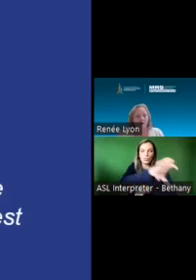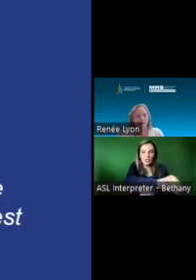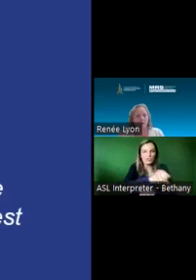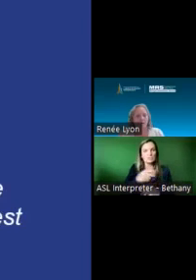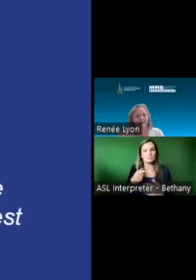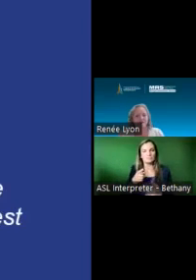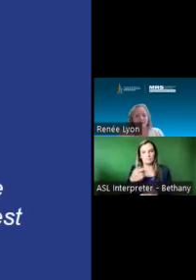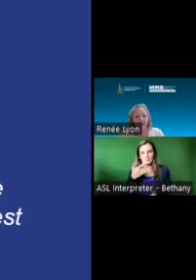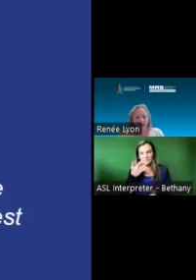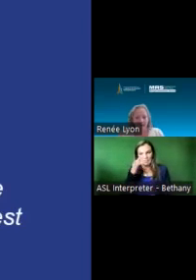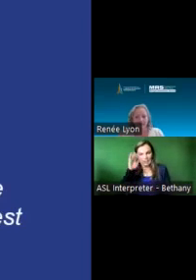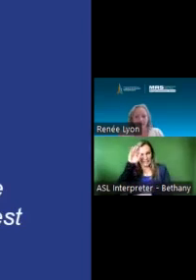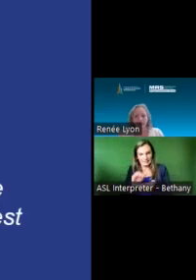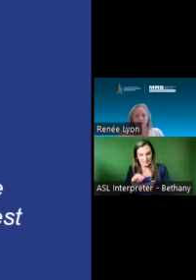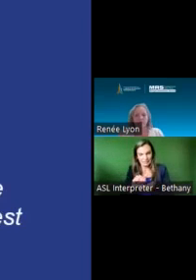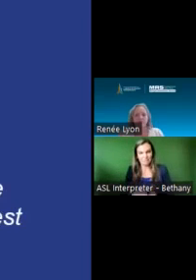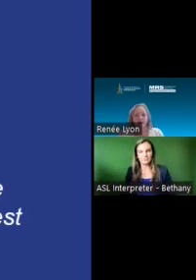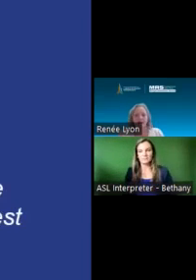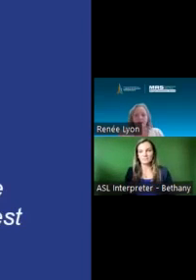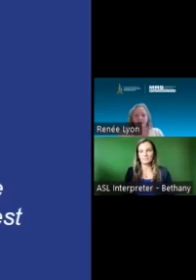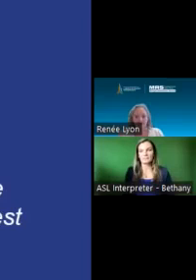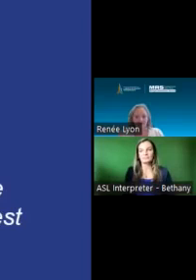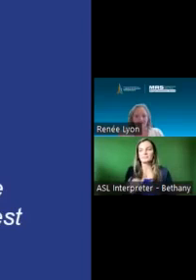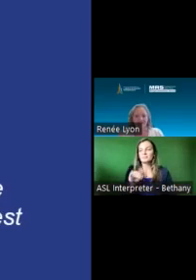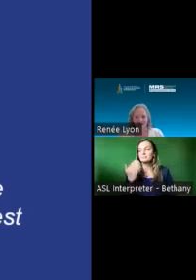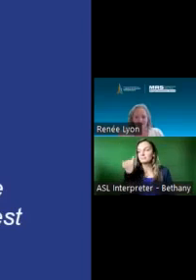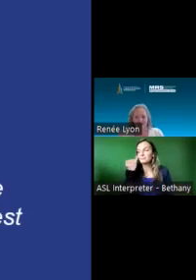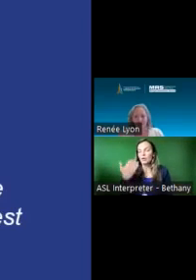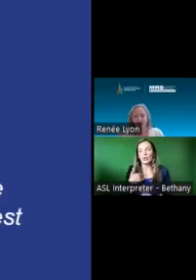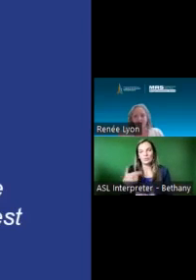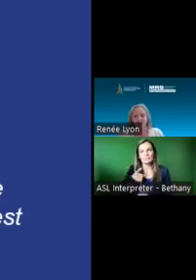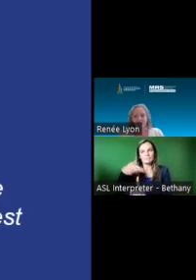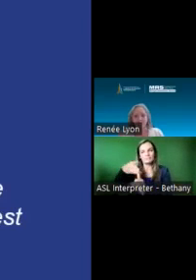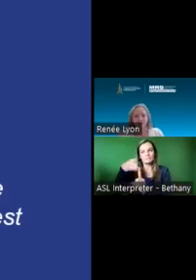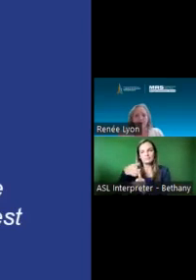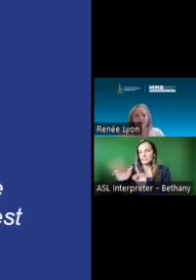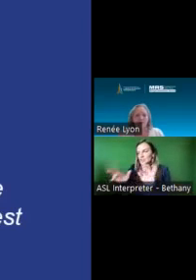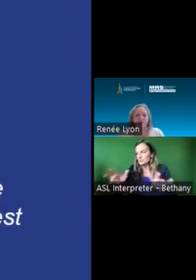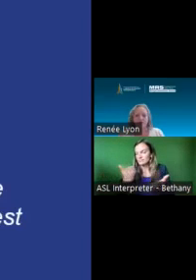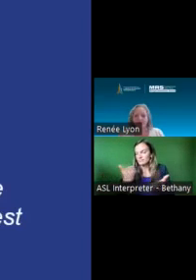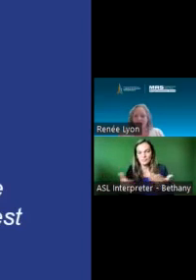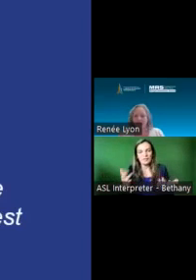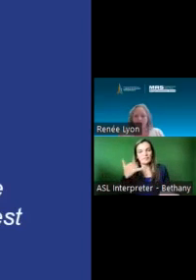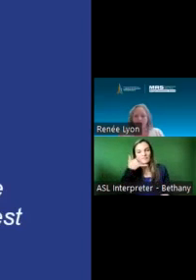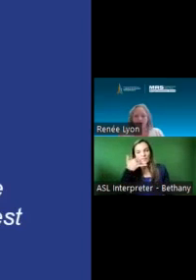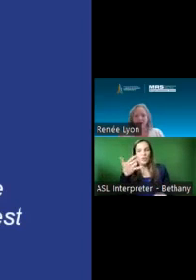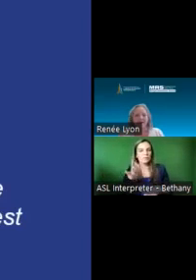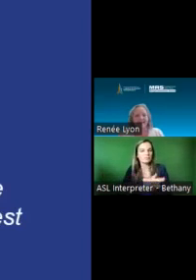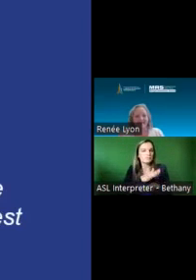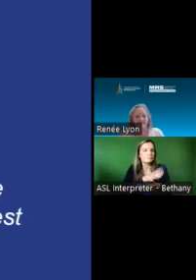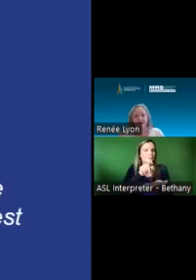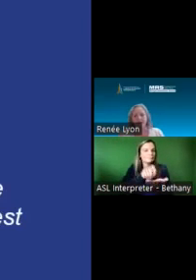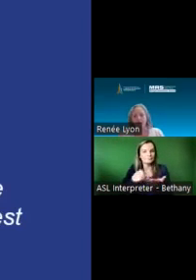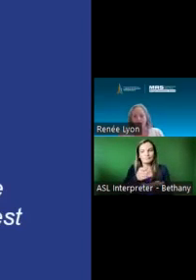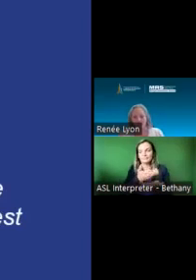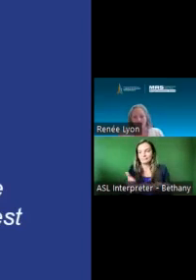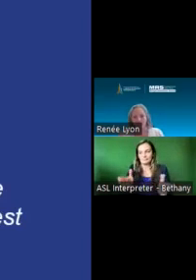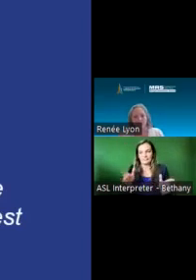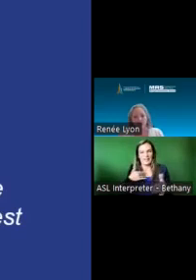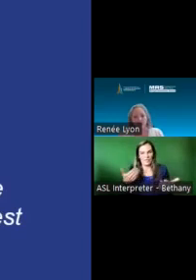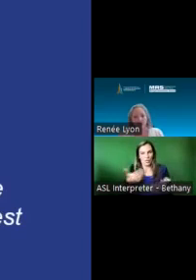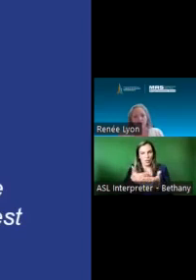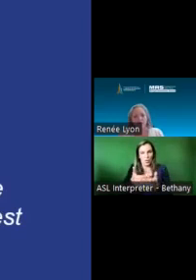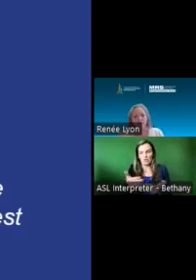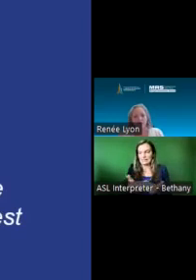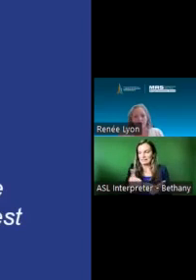reaching. Arrange commonly used items such as documents and phones so that they are within easy reach